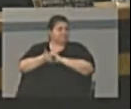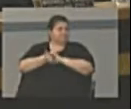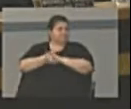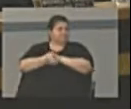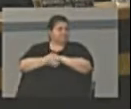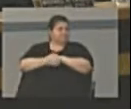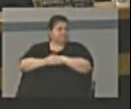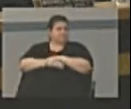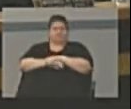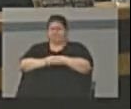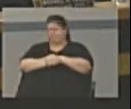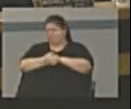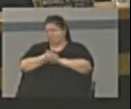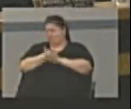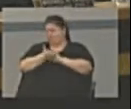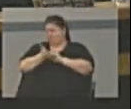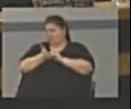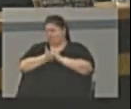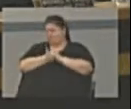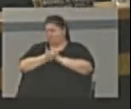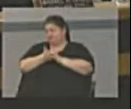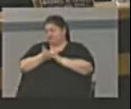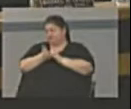Okay, we'll move to number seven.